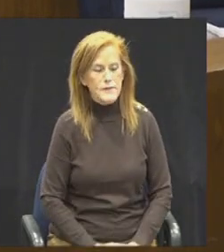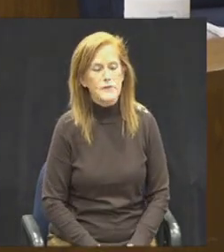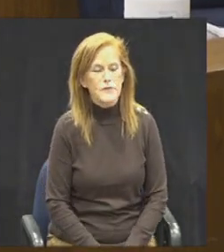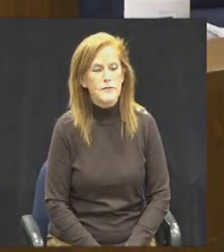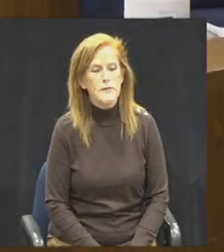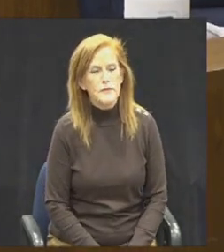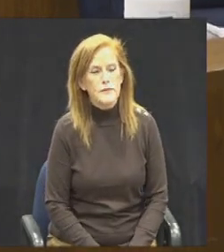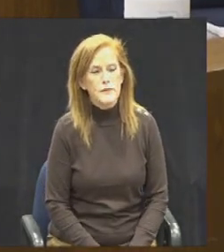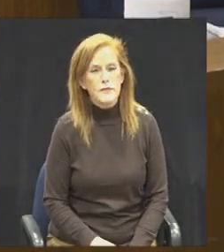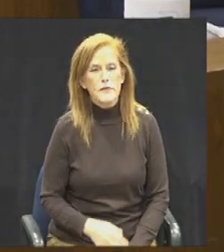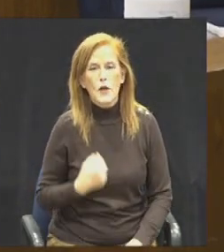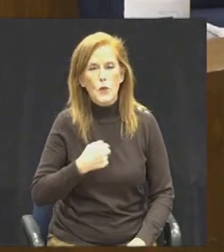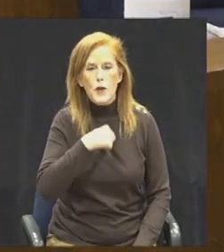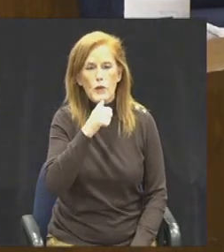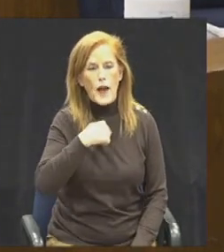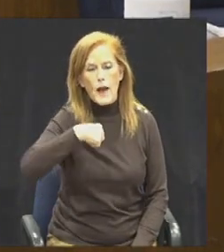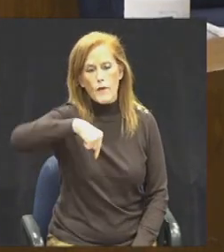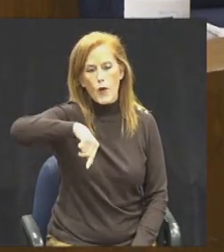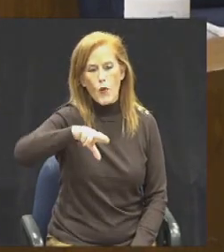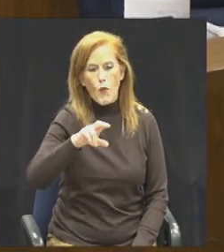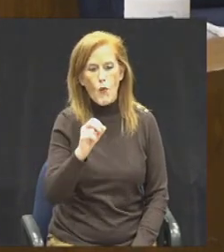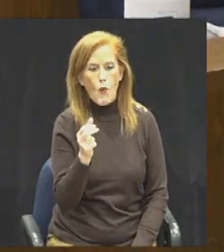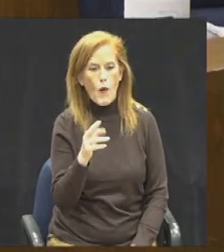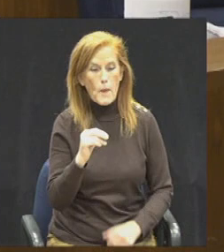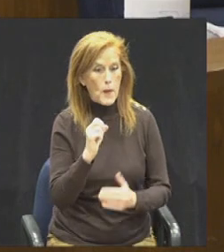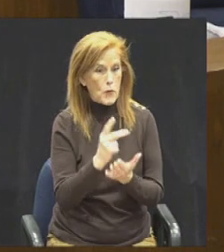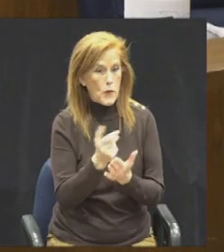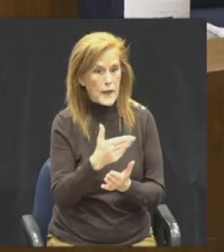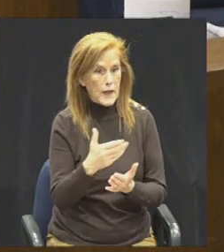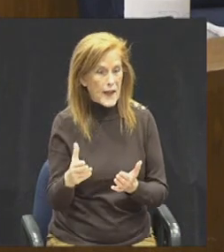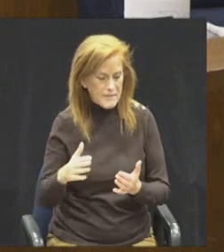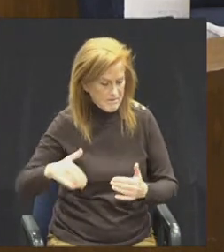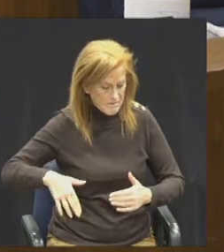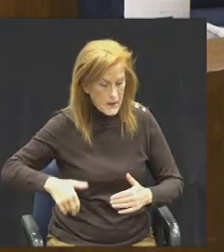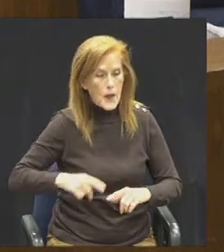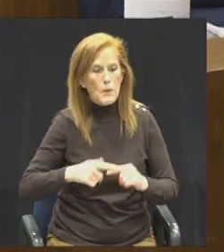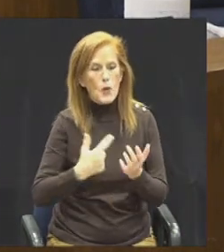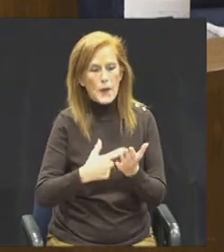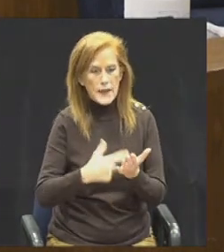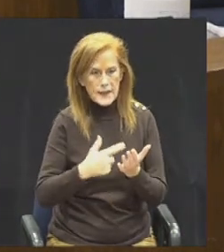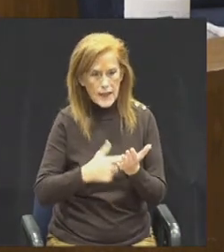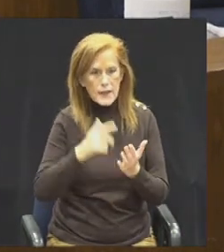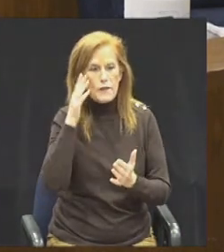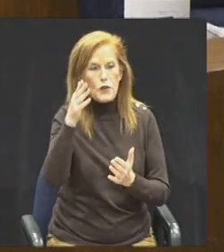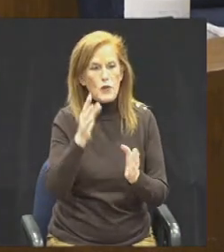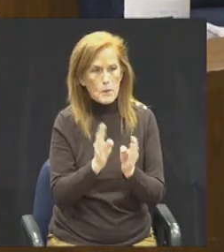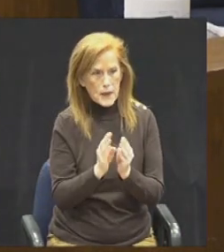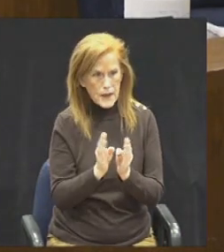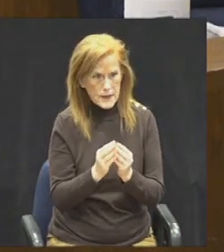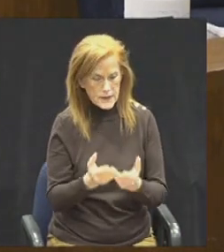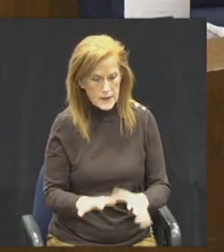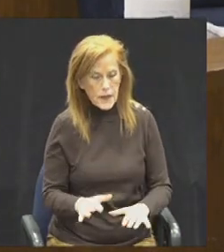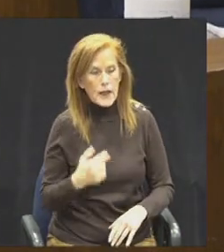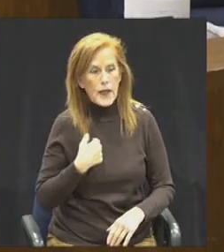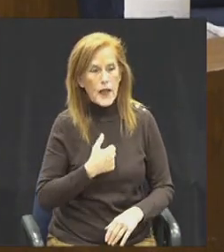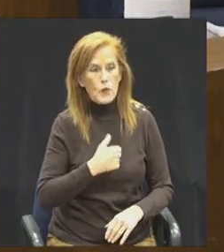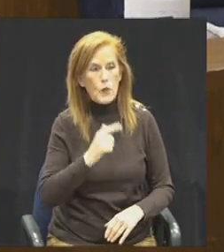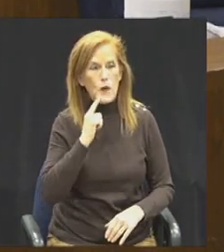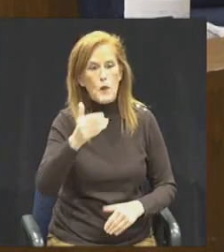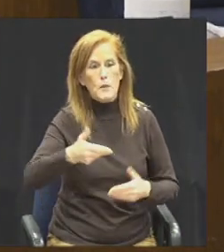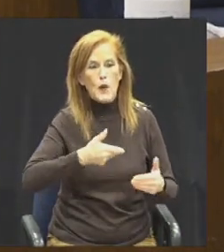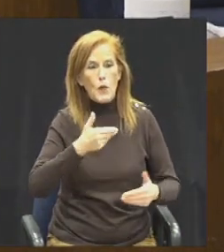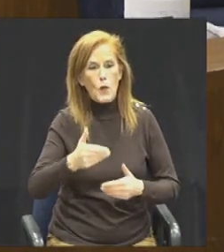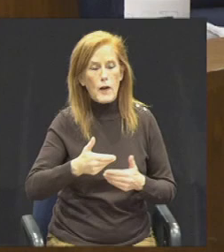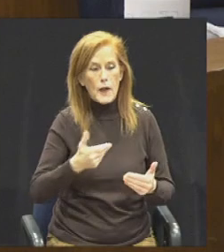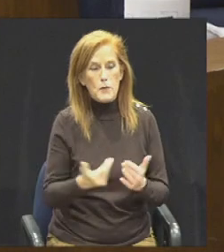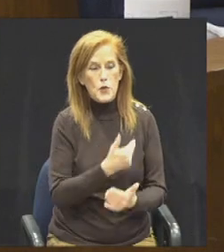and we did not have a quorum, so we didn't approve anything, but we did talk about upcoming meetings and that we will be welcoming